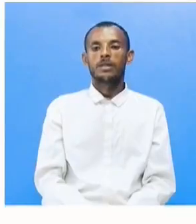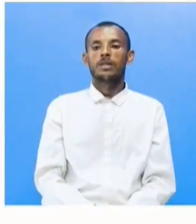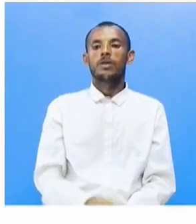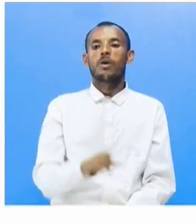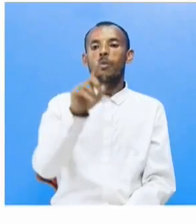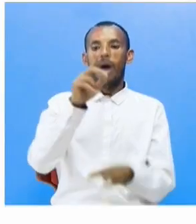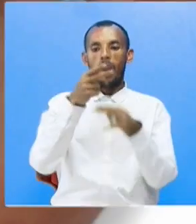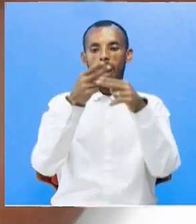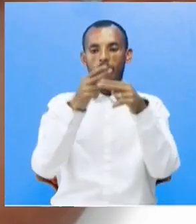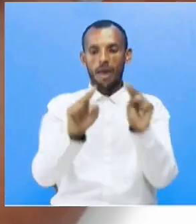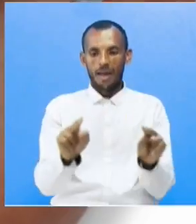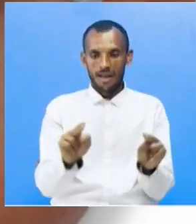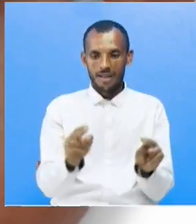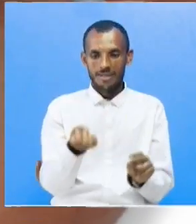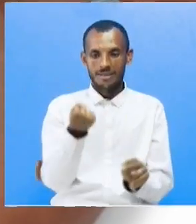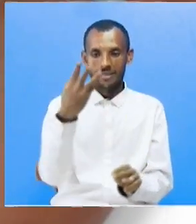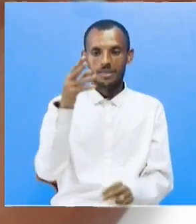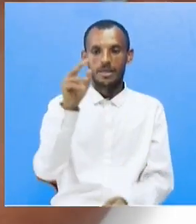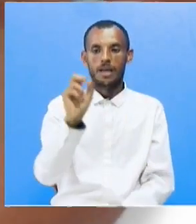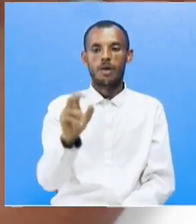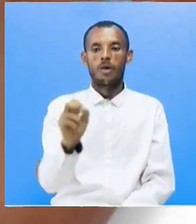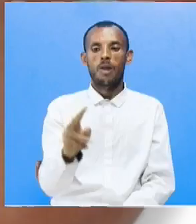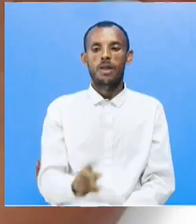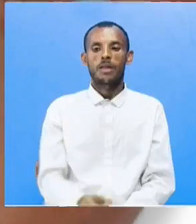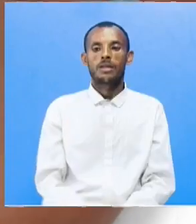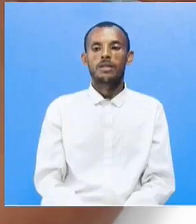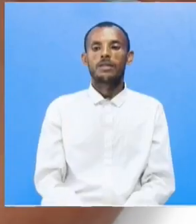egg here